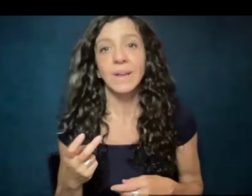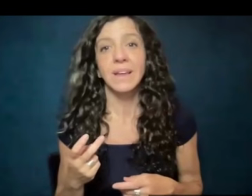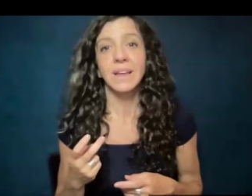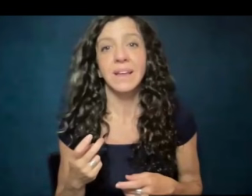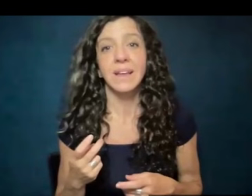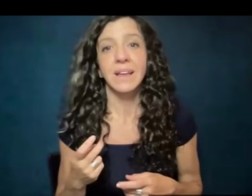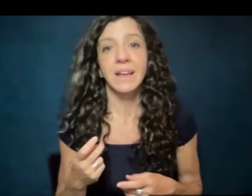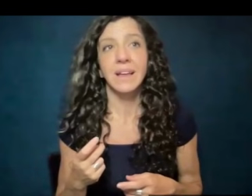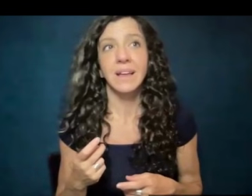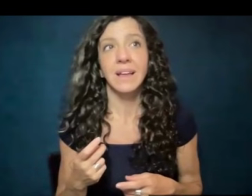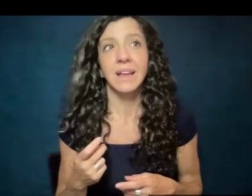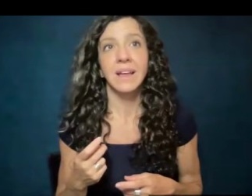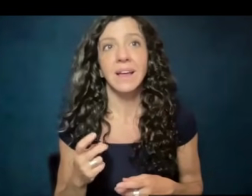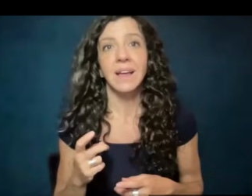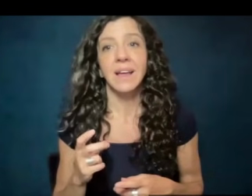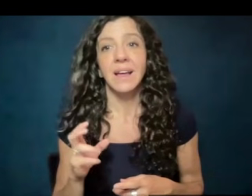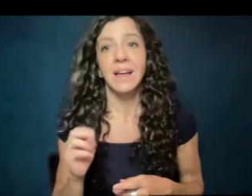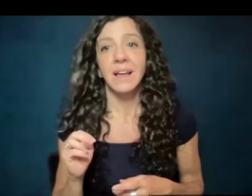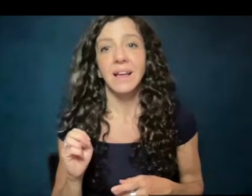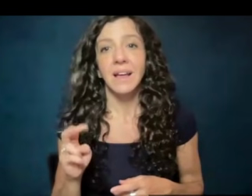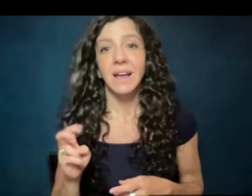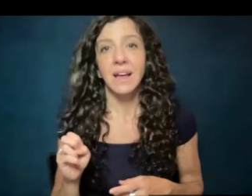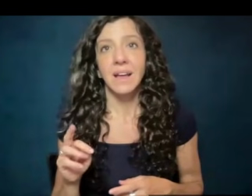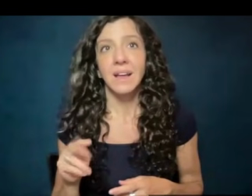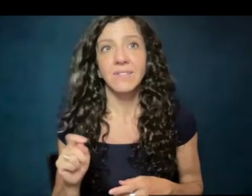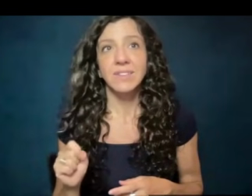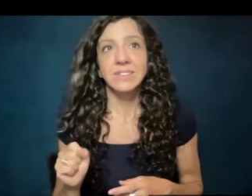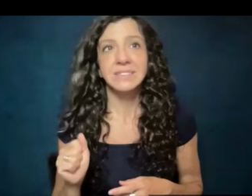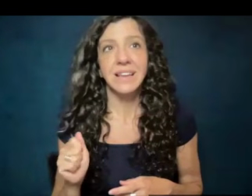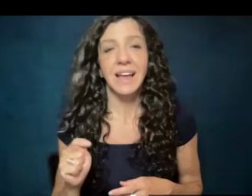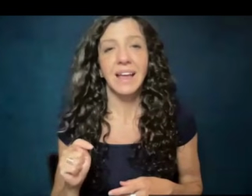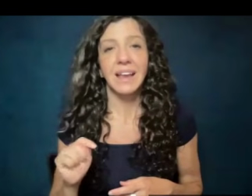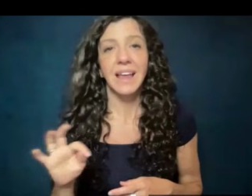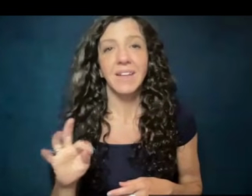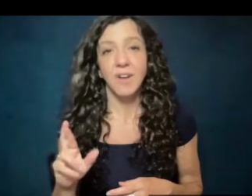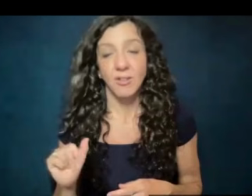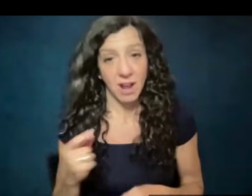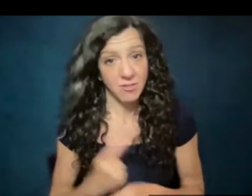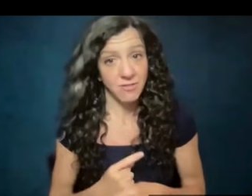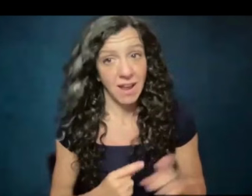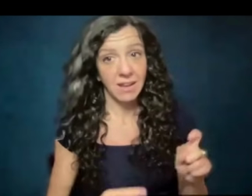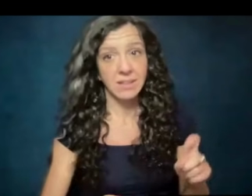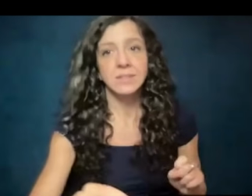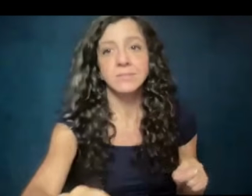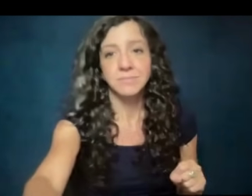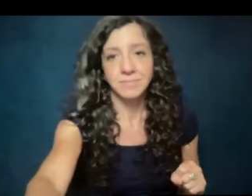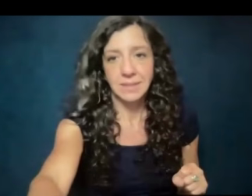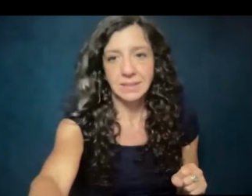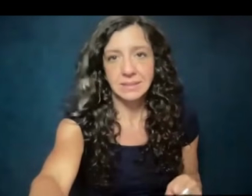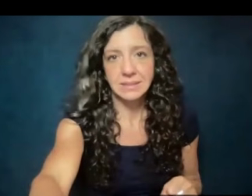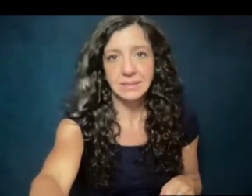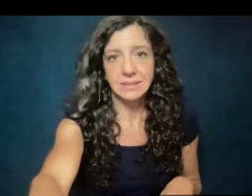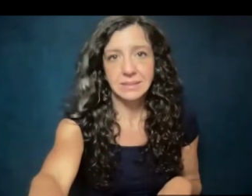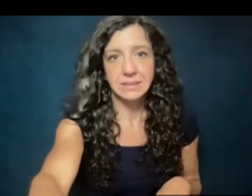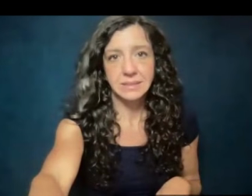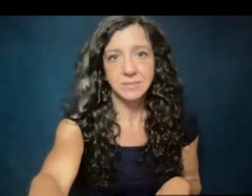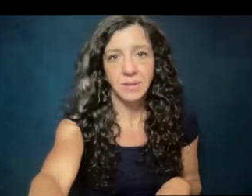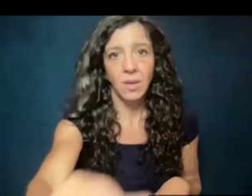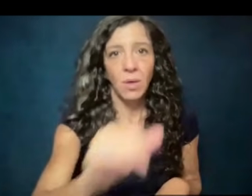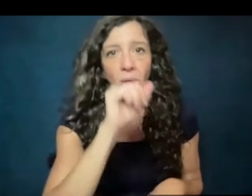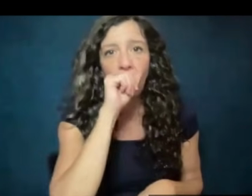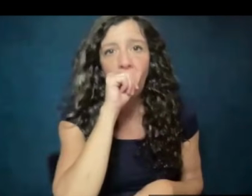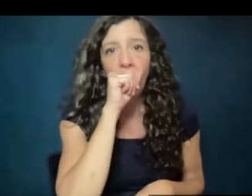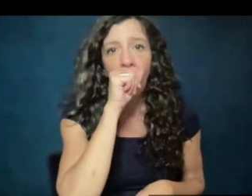at FRA, correct? Yeah. So someone on disability Title